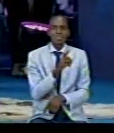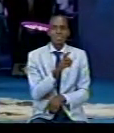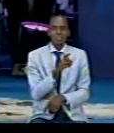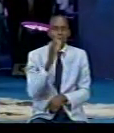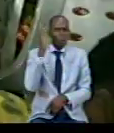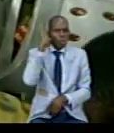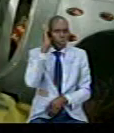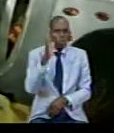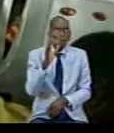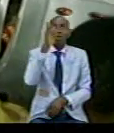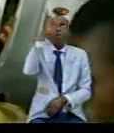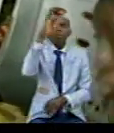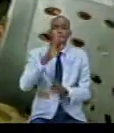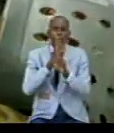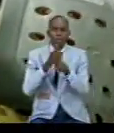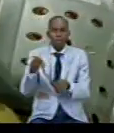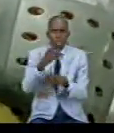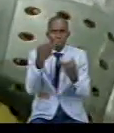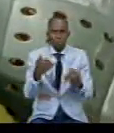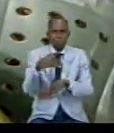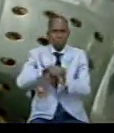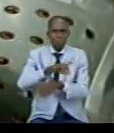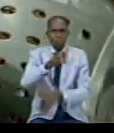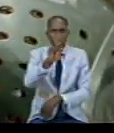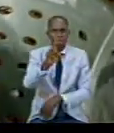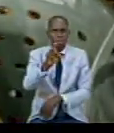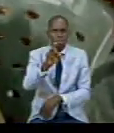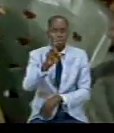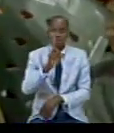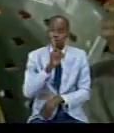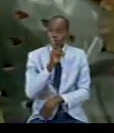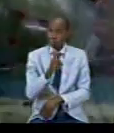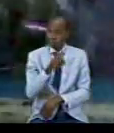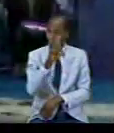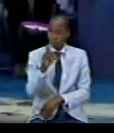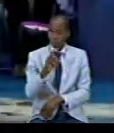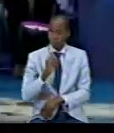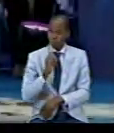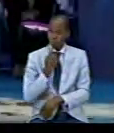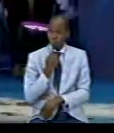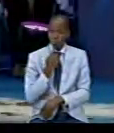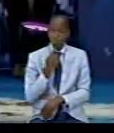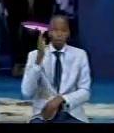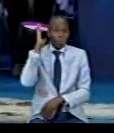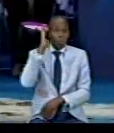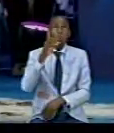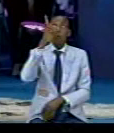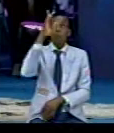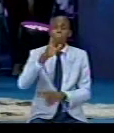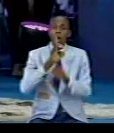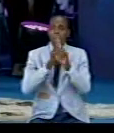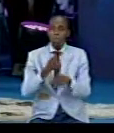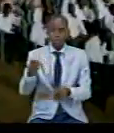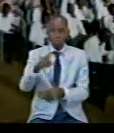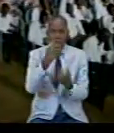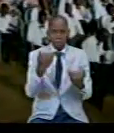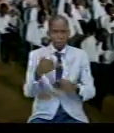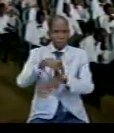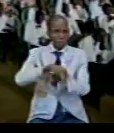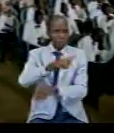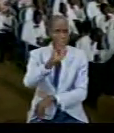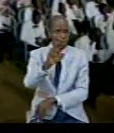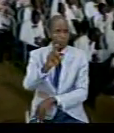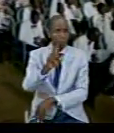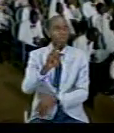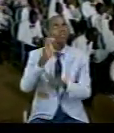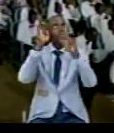you tonight? Seriously, truly, will God answer you tonight? He will answer